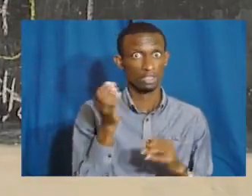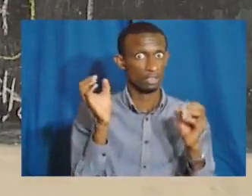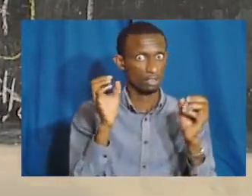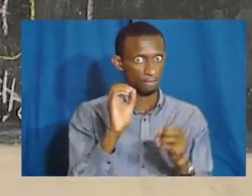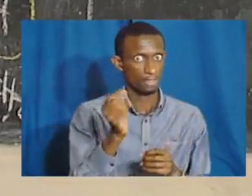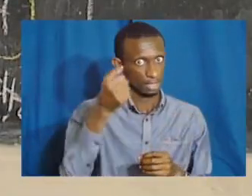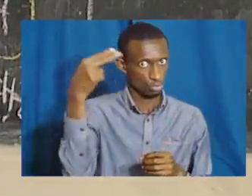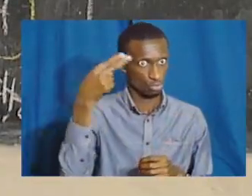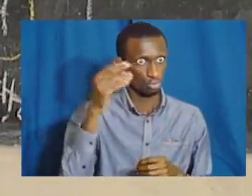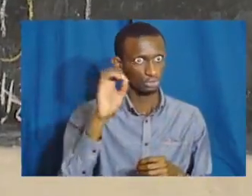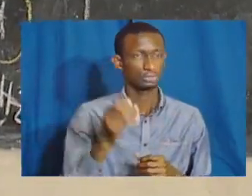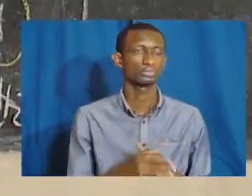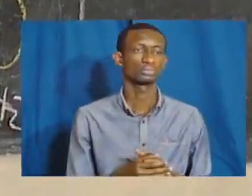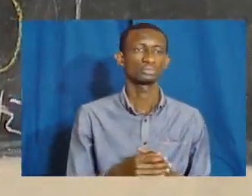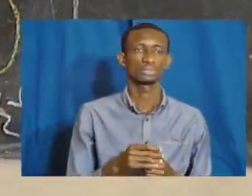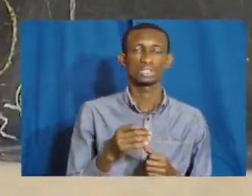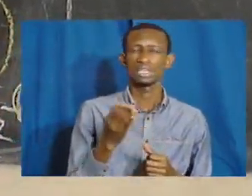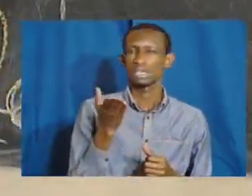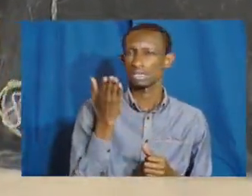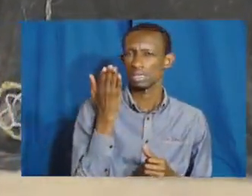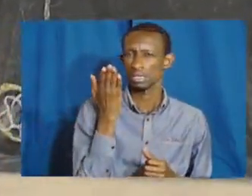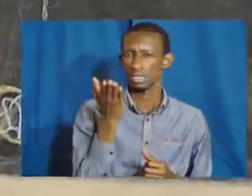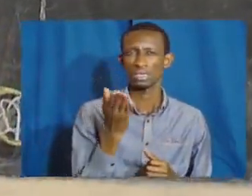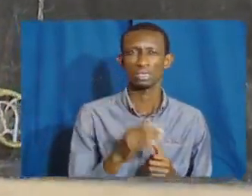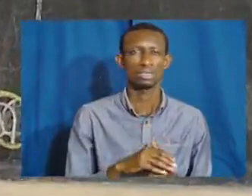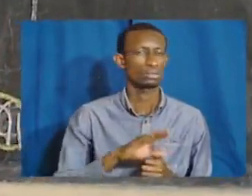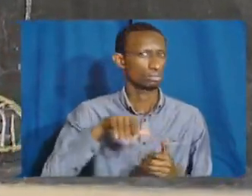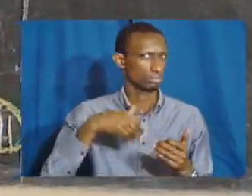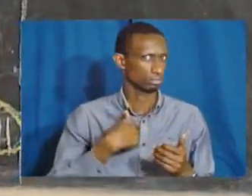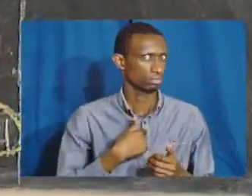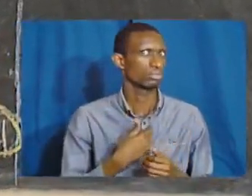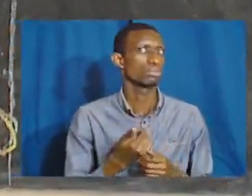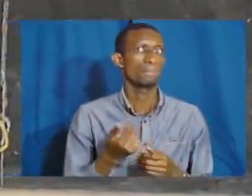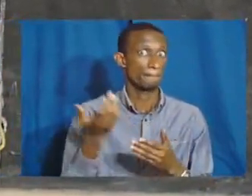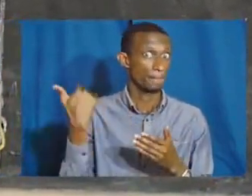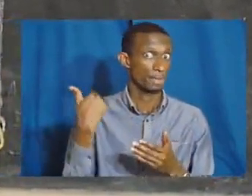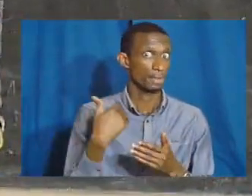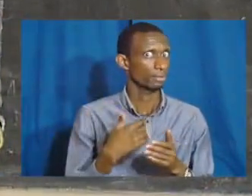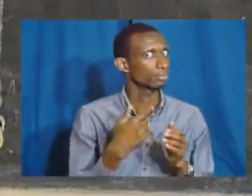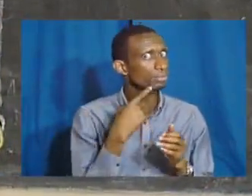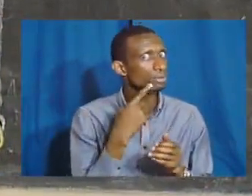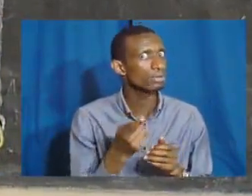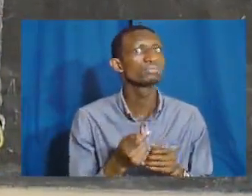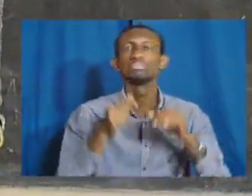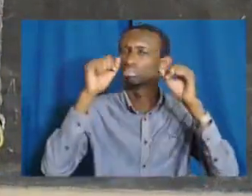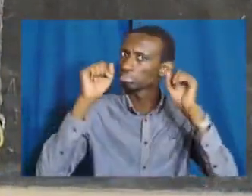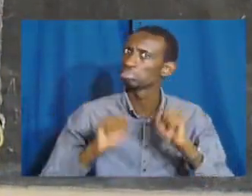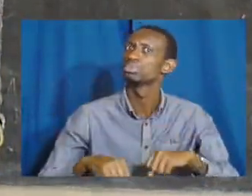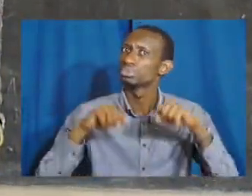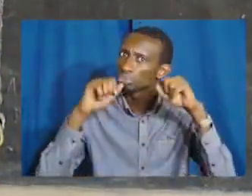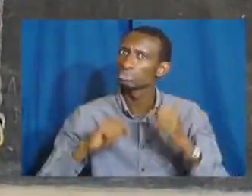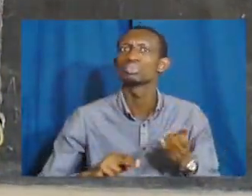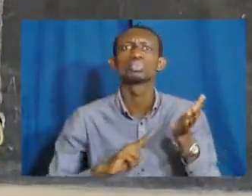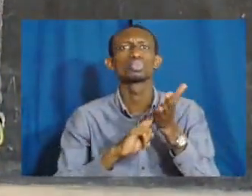tertiary alcohol. Then we also mentioned again on this one that you can use the